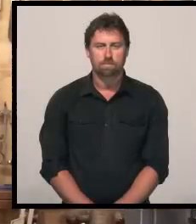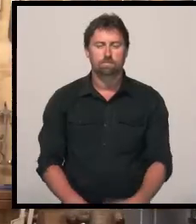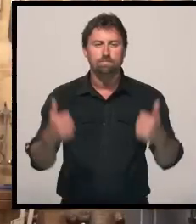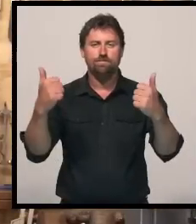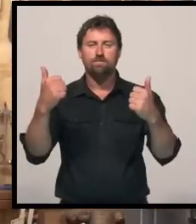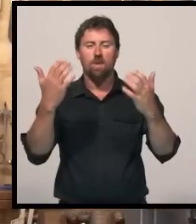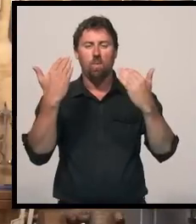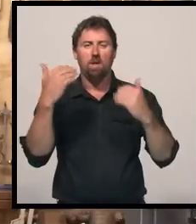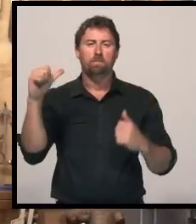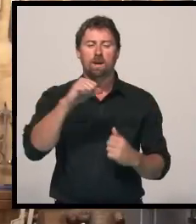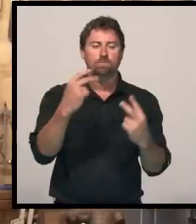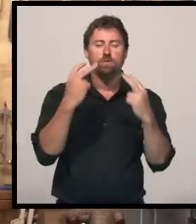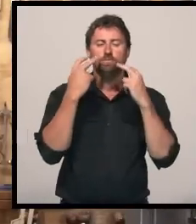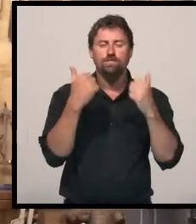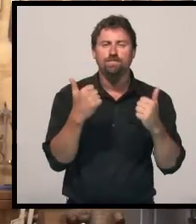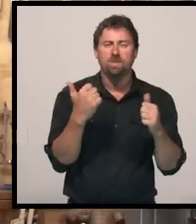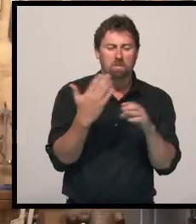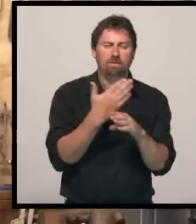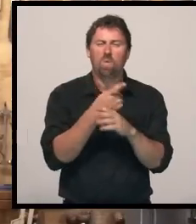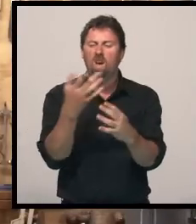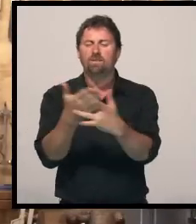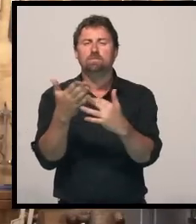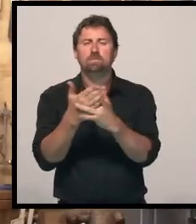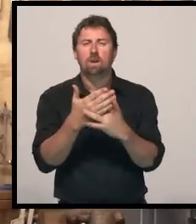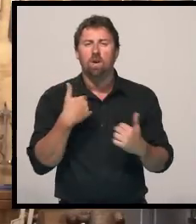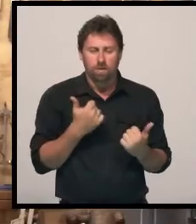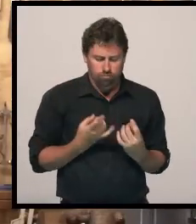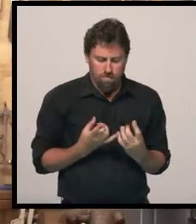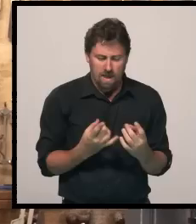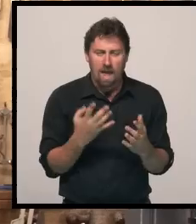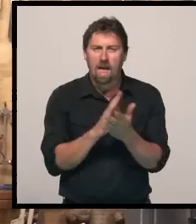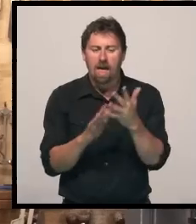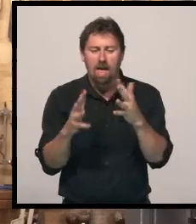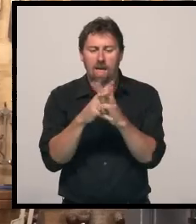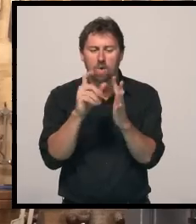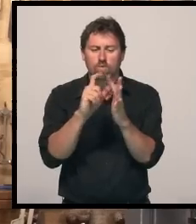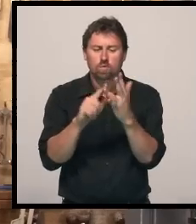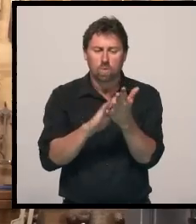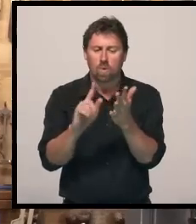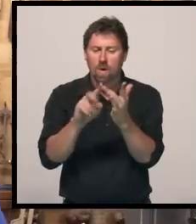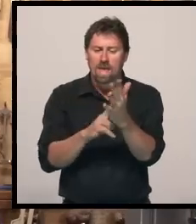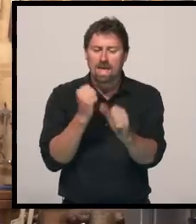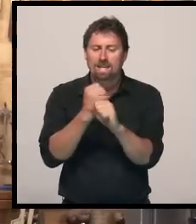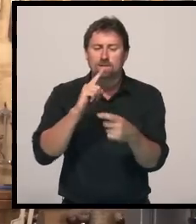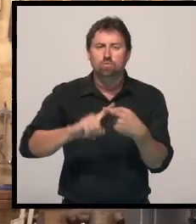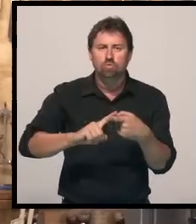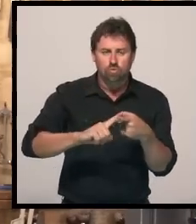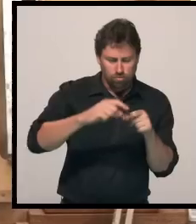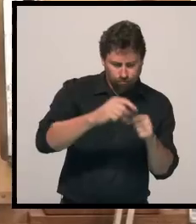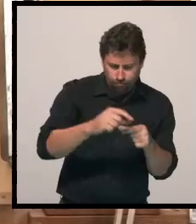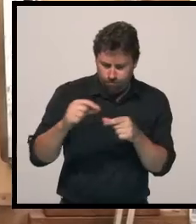Hi, welcome back. Just before the break, we did the set out for the hinges, and now hopefully we're gonna fit